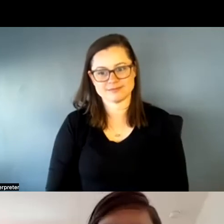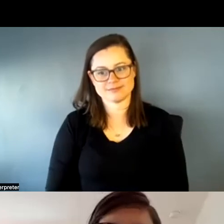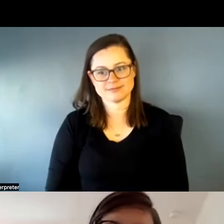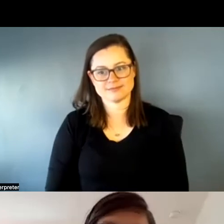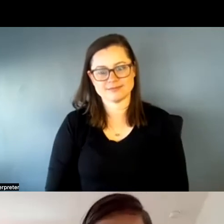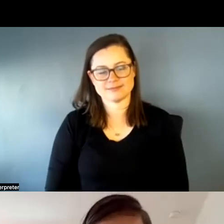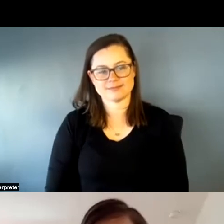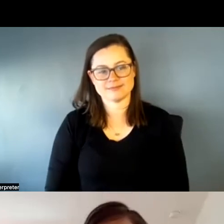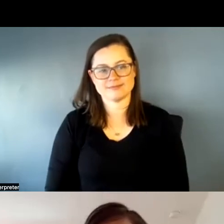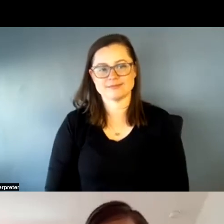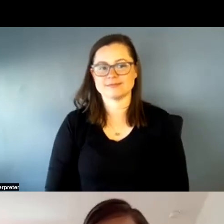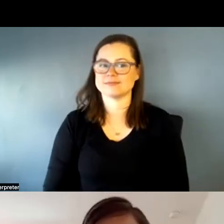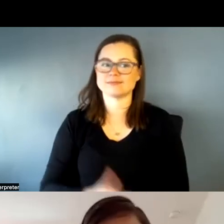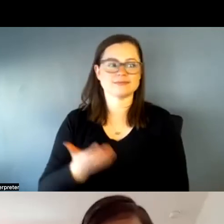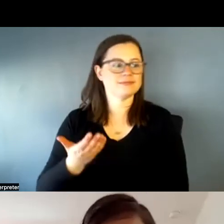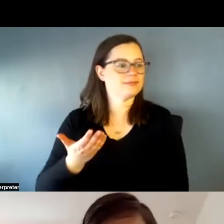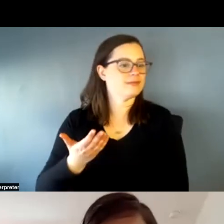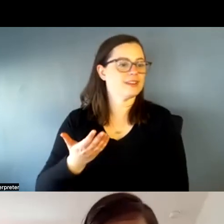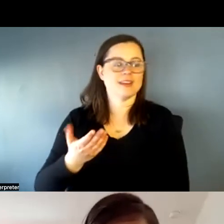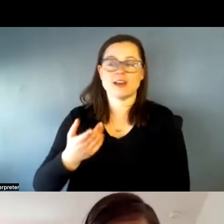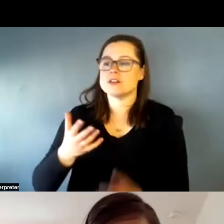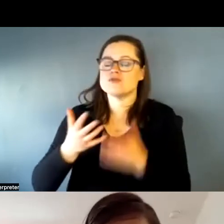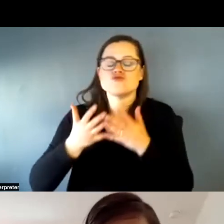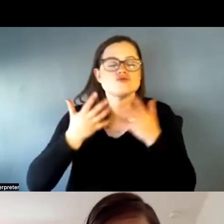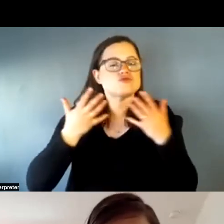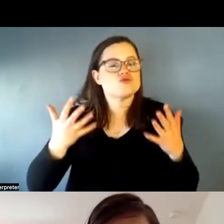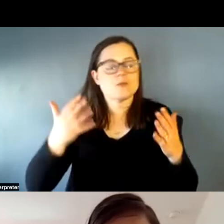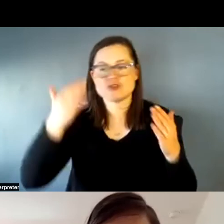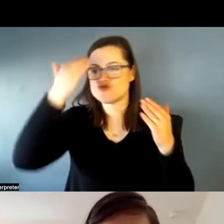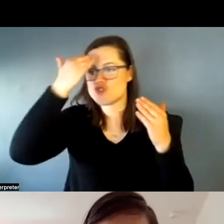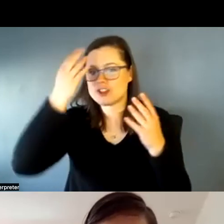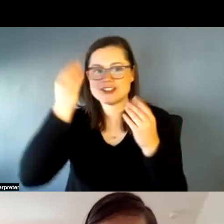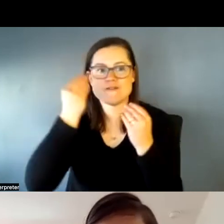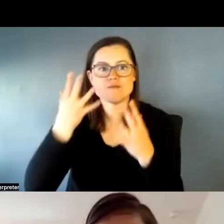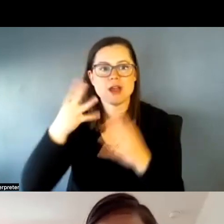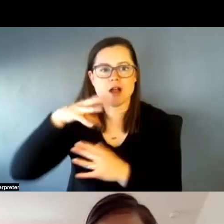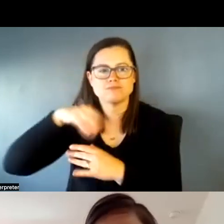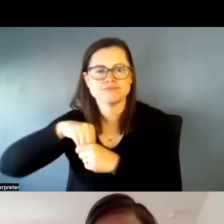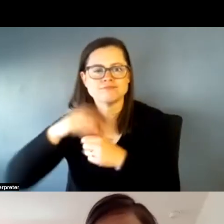they're just a wealth of knowledge and information that I feel like